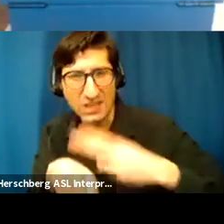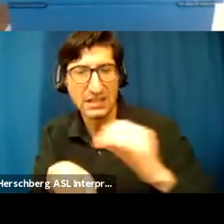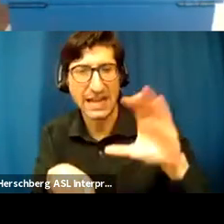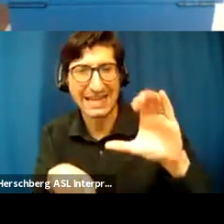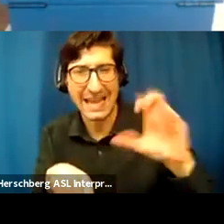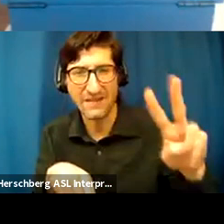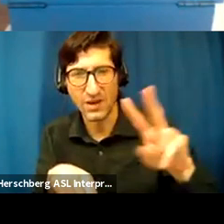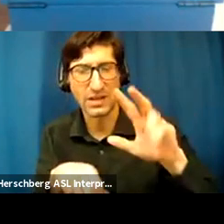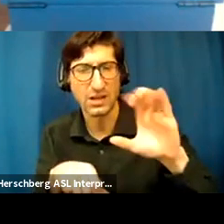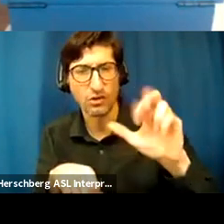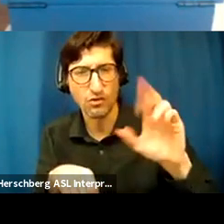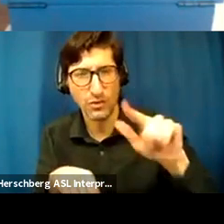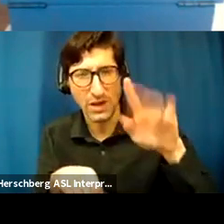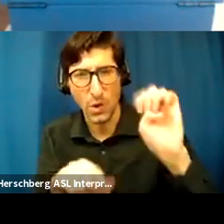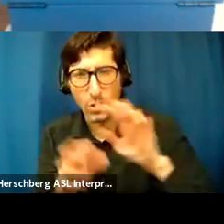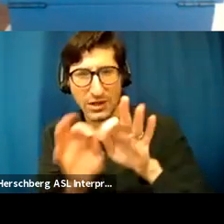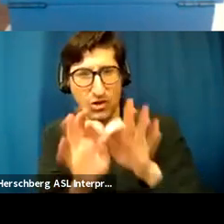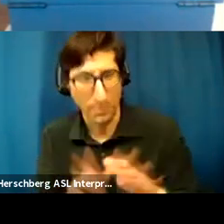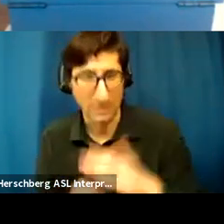Verdean Creole interpreters. Thank you very much.